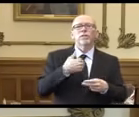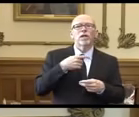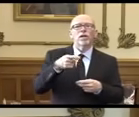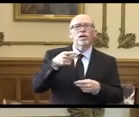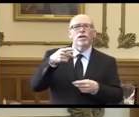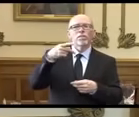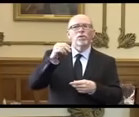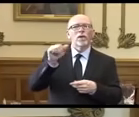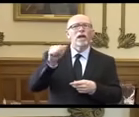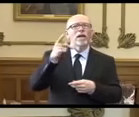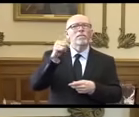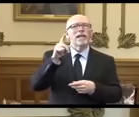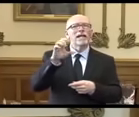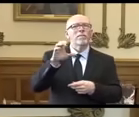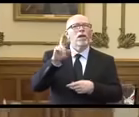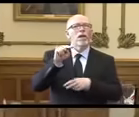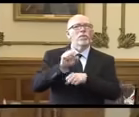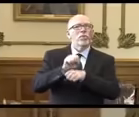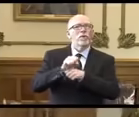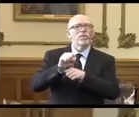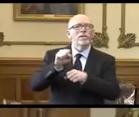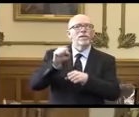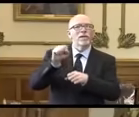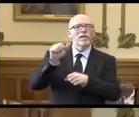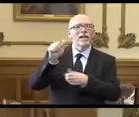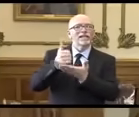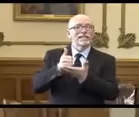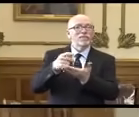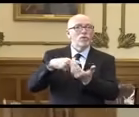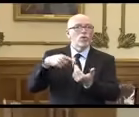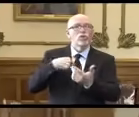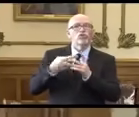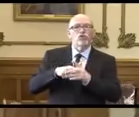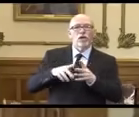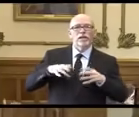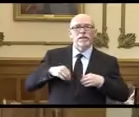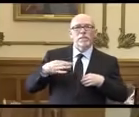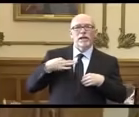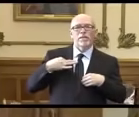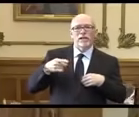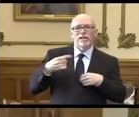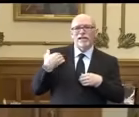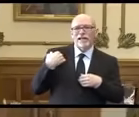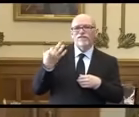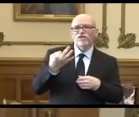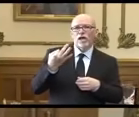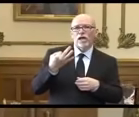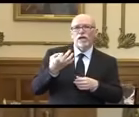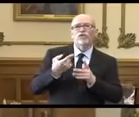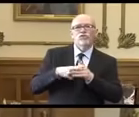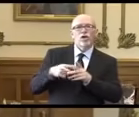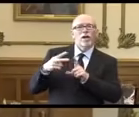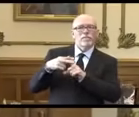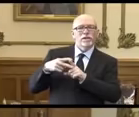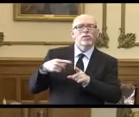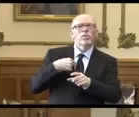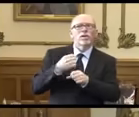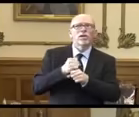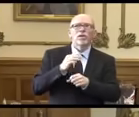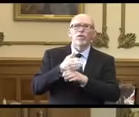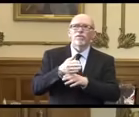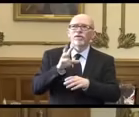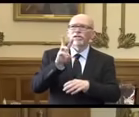the Pandemic Unemployment Assistance Program, we started accepting applications on this past Friday, and we received over